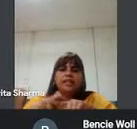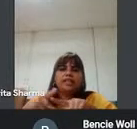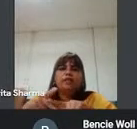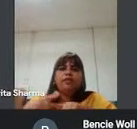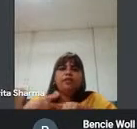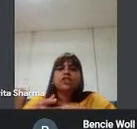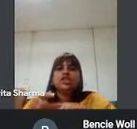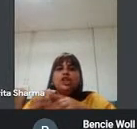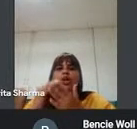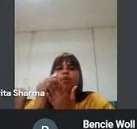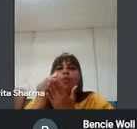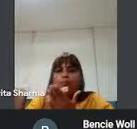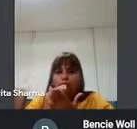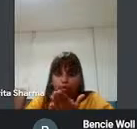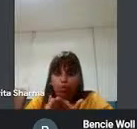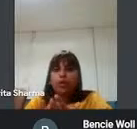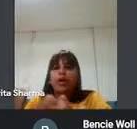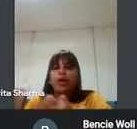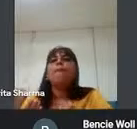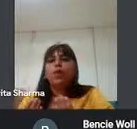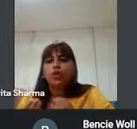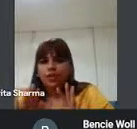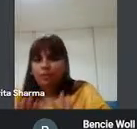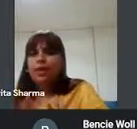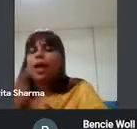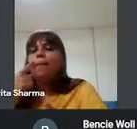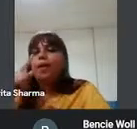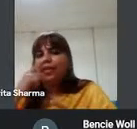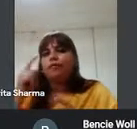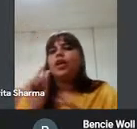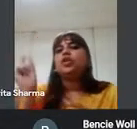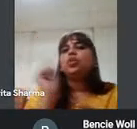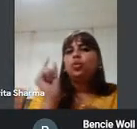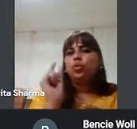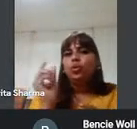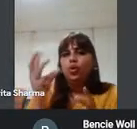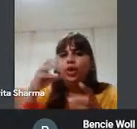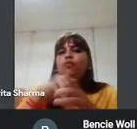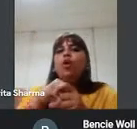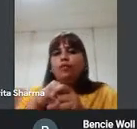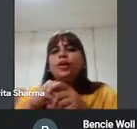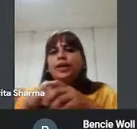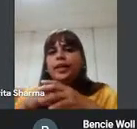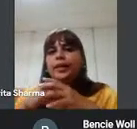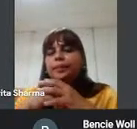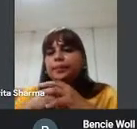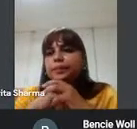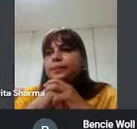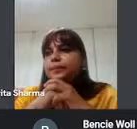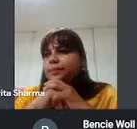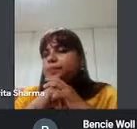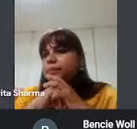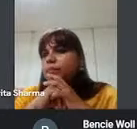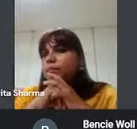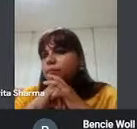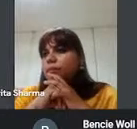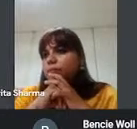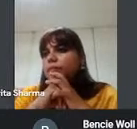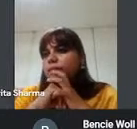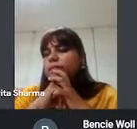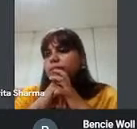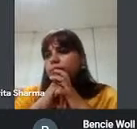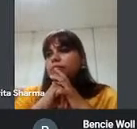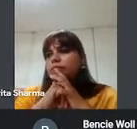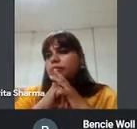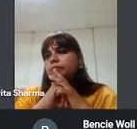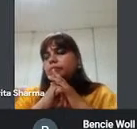going to a deaf or a deaf and hearing mixed nursery, signing with other children. So one can make it